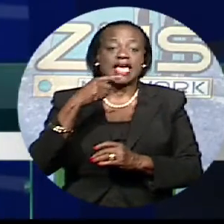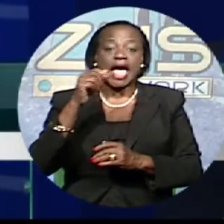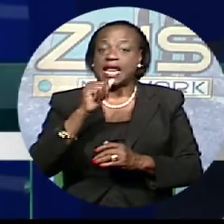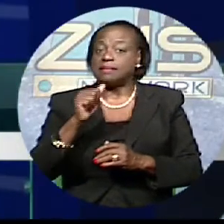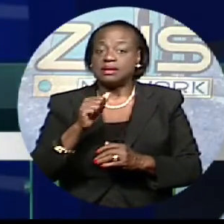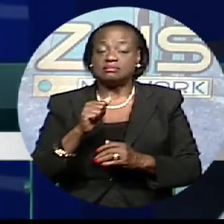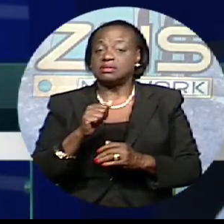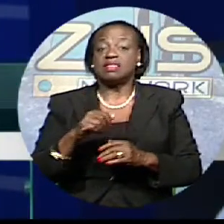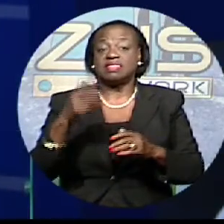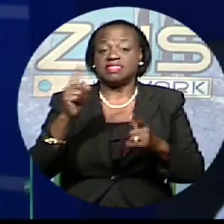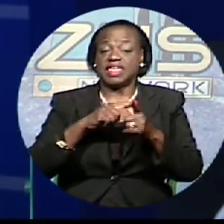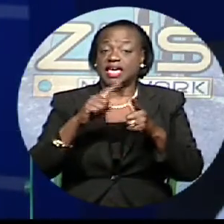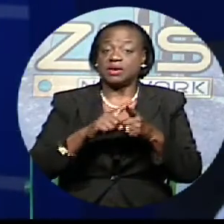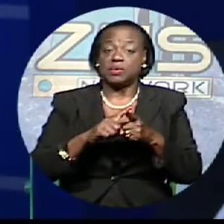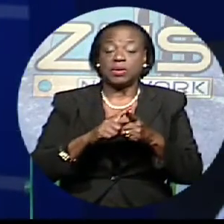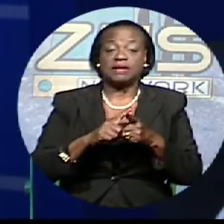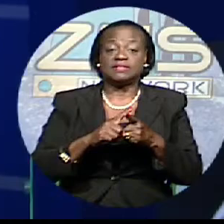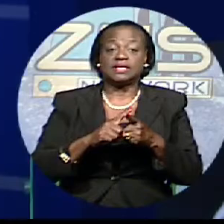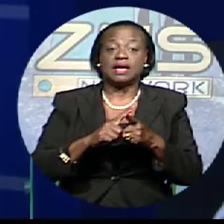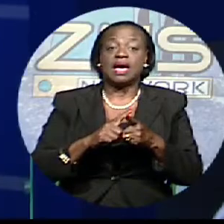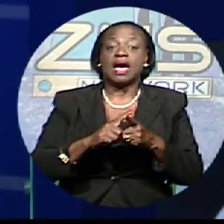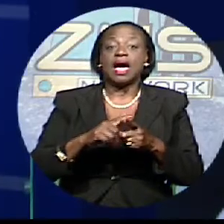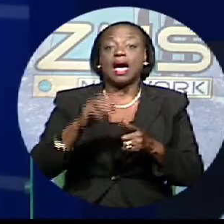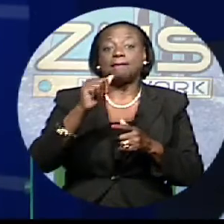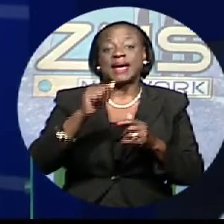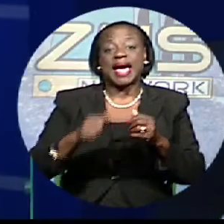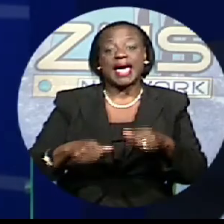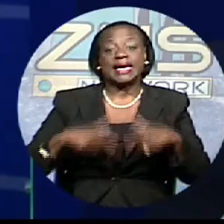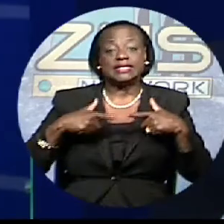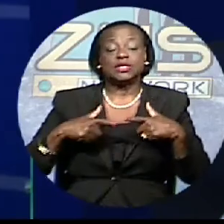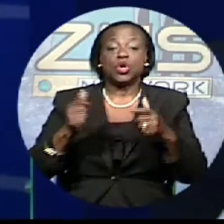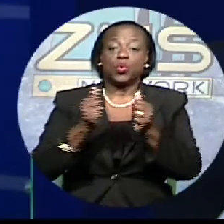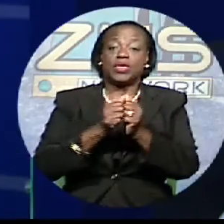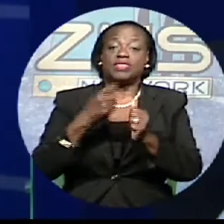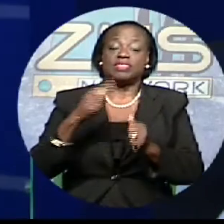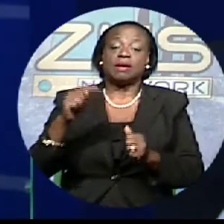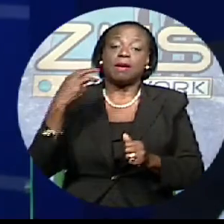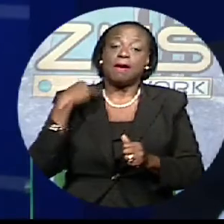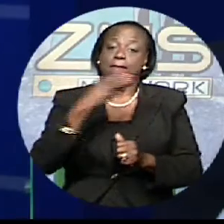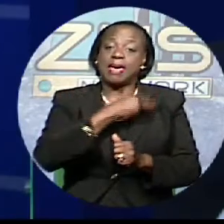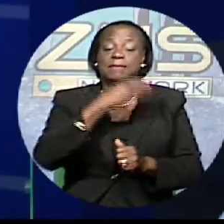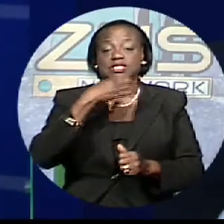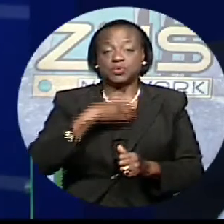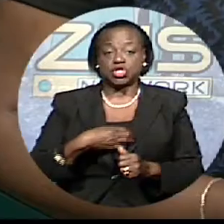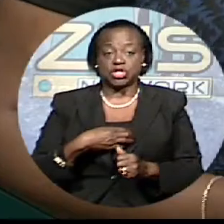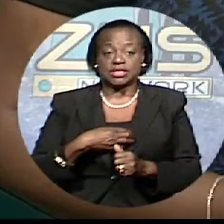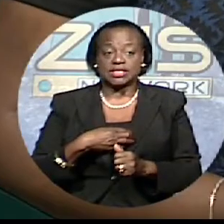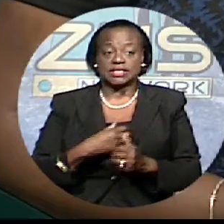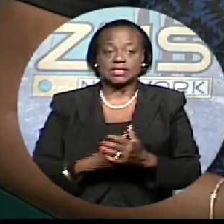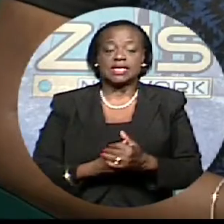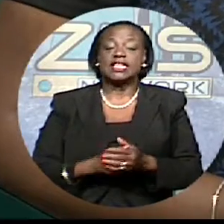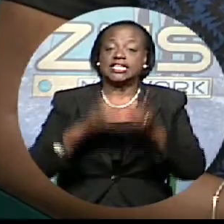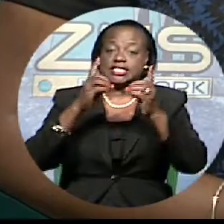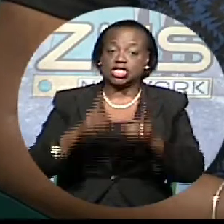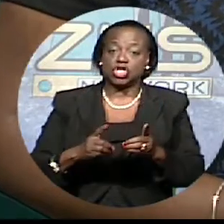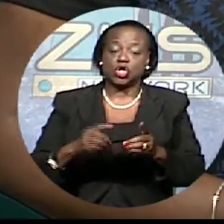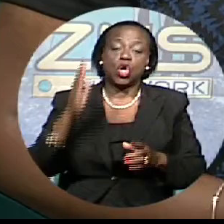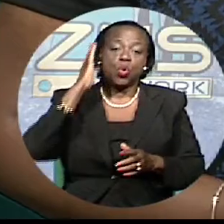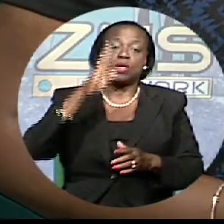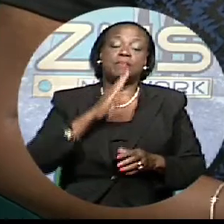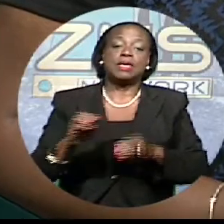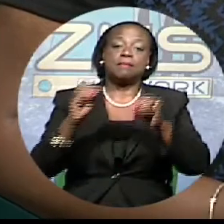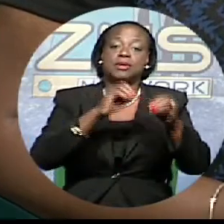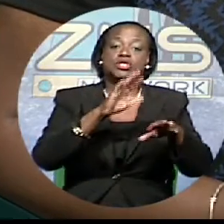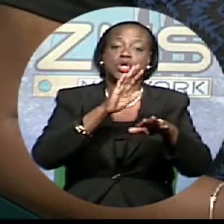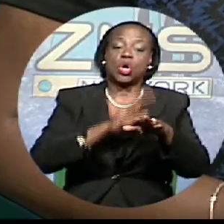membership wishes, and then we will have to call a special general meeting, and then that decision would be put on hold. An area vice president for